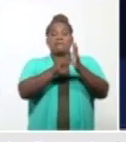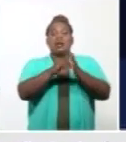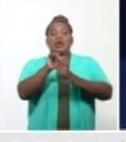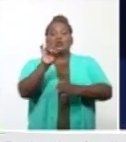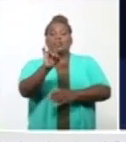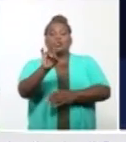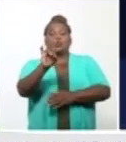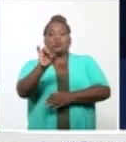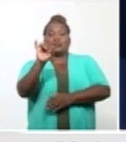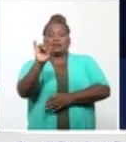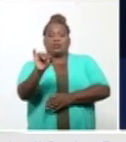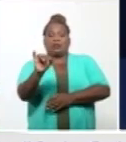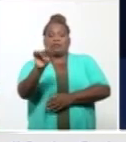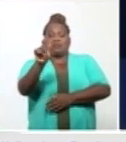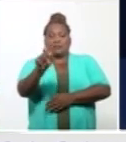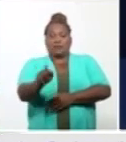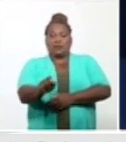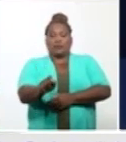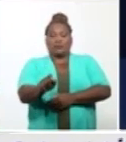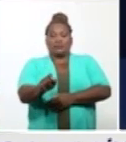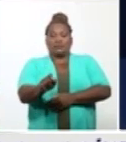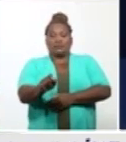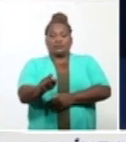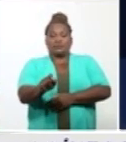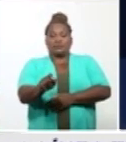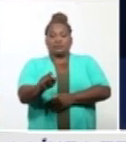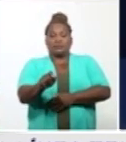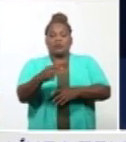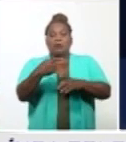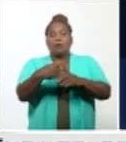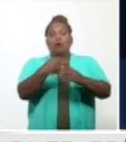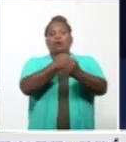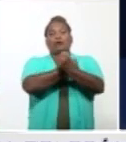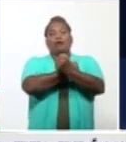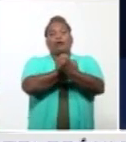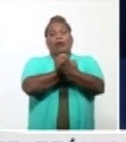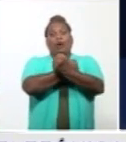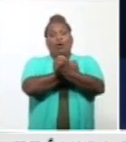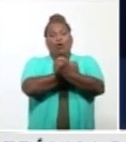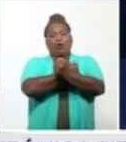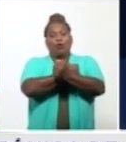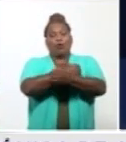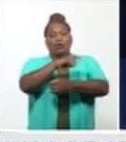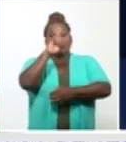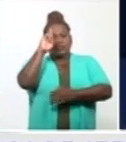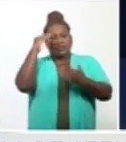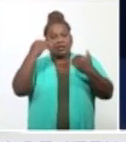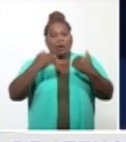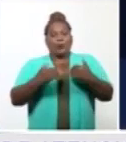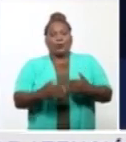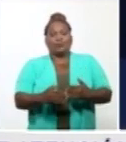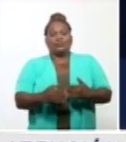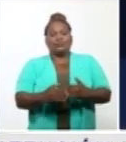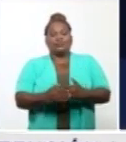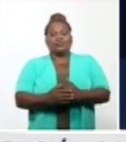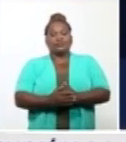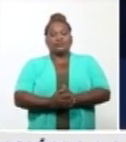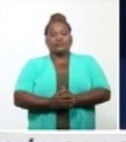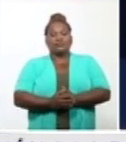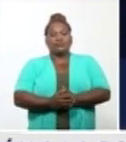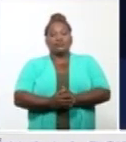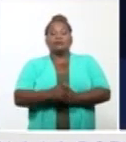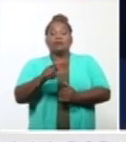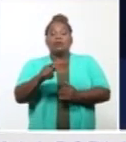1900 1,996 persons are being monitored for certain risks of the disease. se